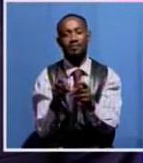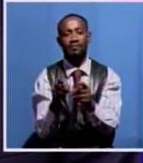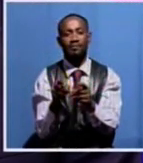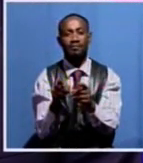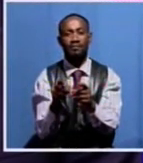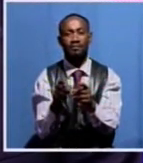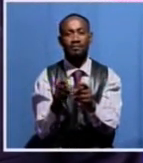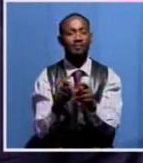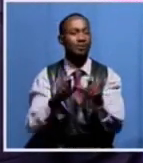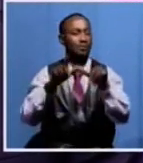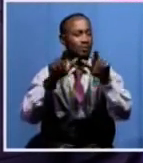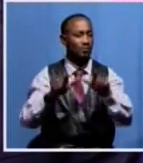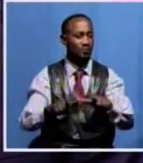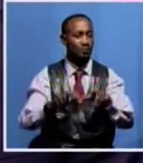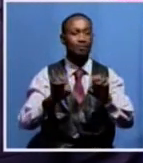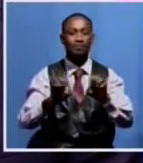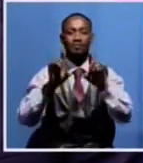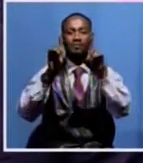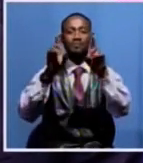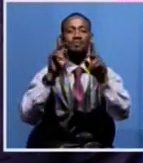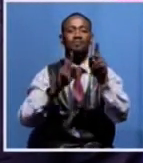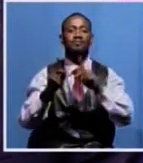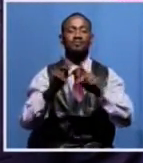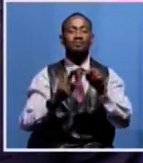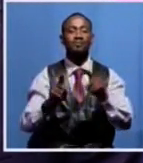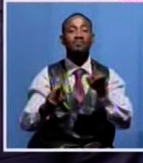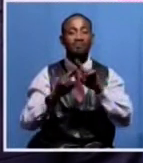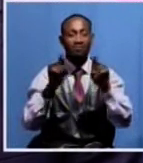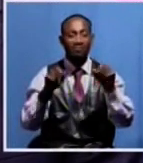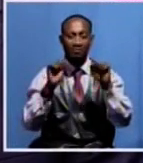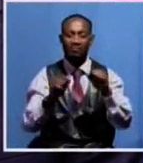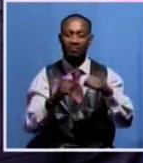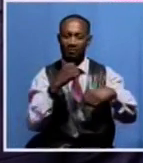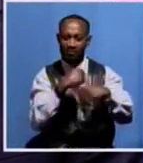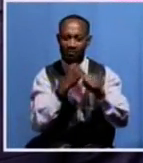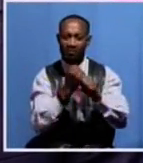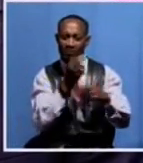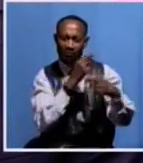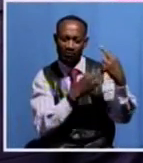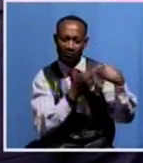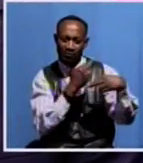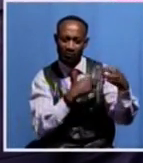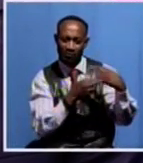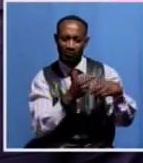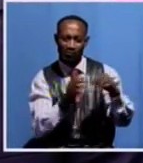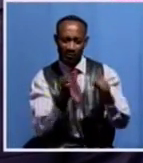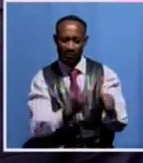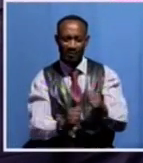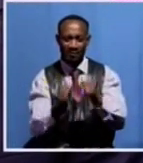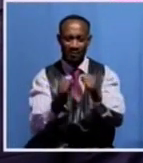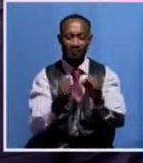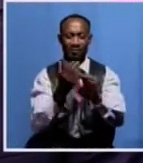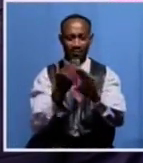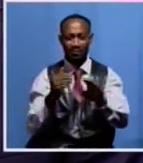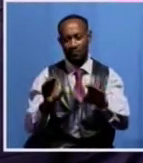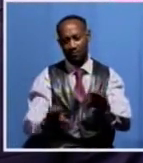very low levels of education. But we can reform the system in such a way that we are able to account more effectively for who draws the